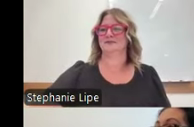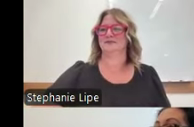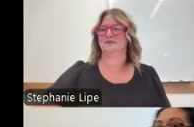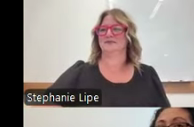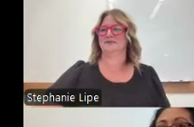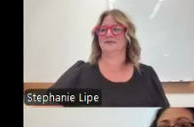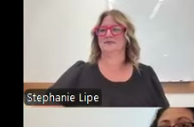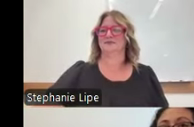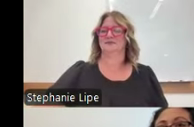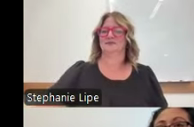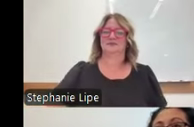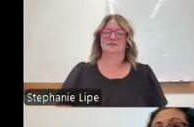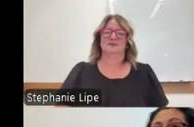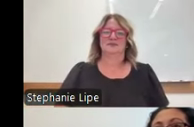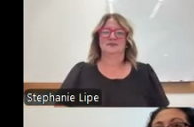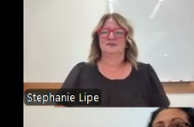services. Next slide, please.